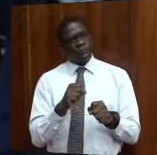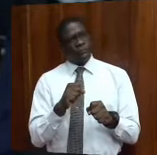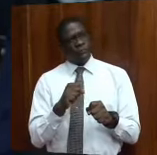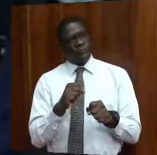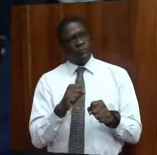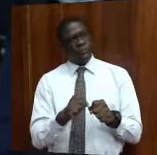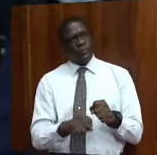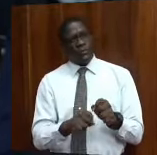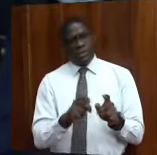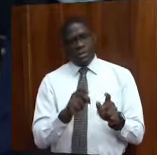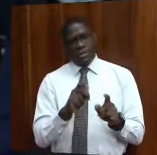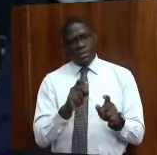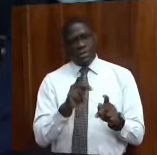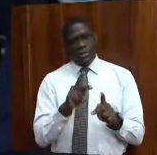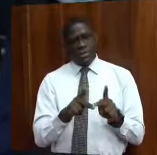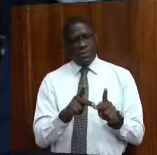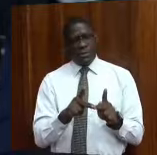options.